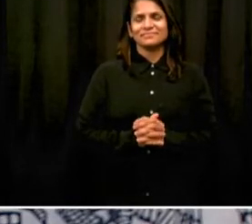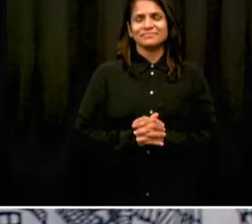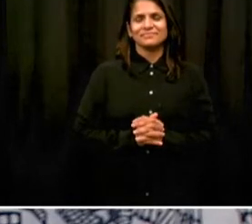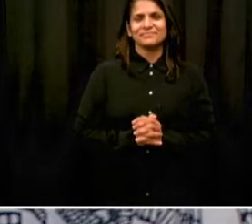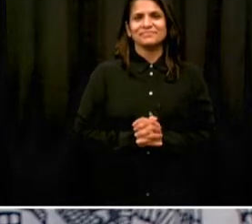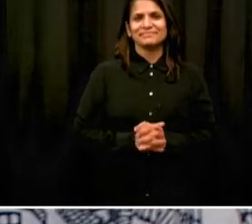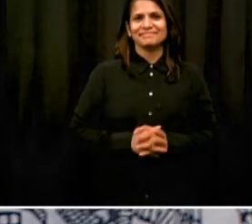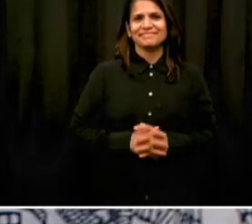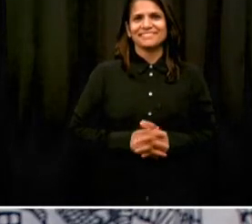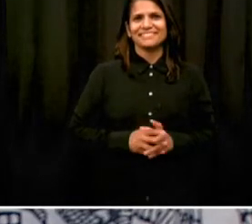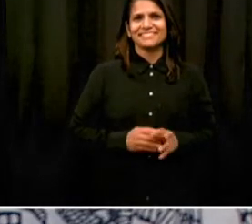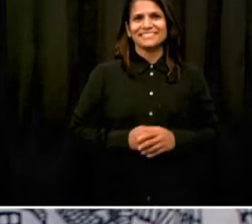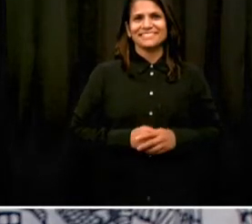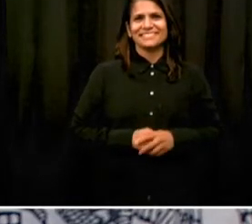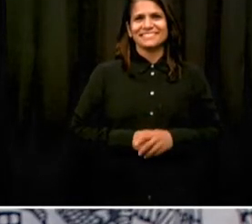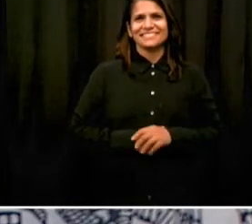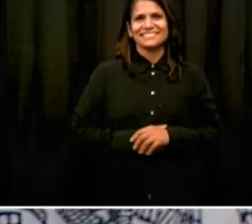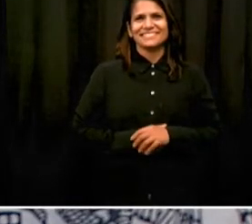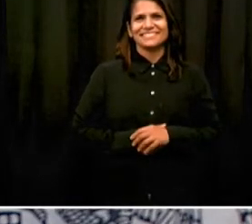consecuencias.